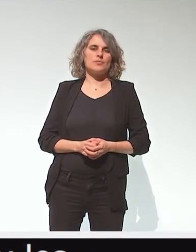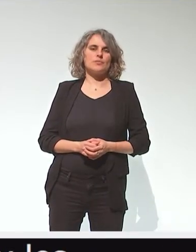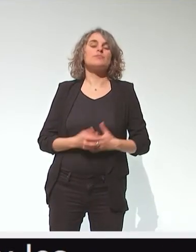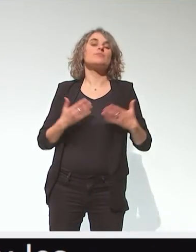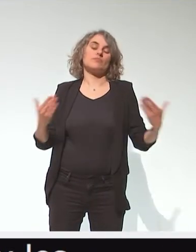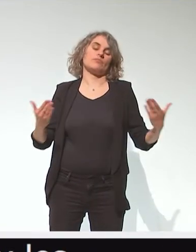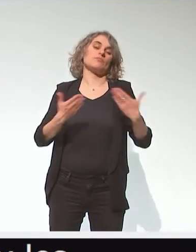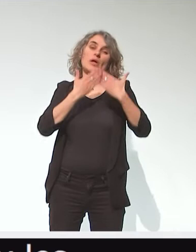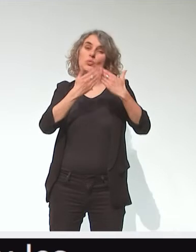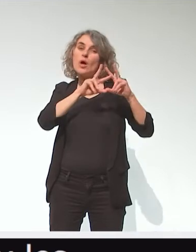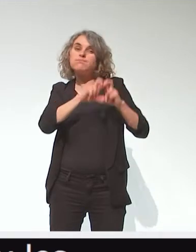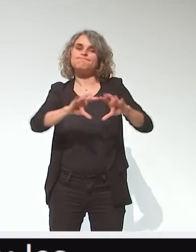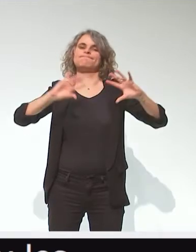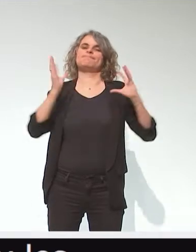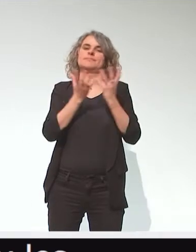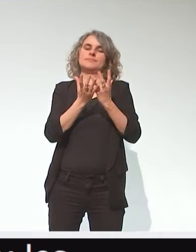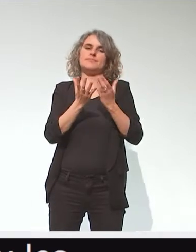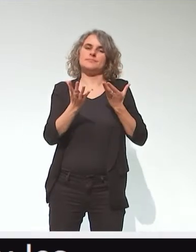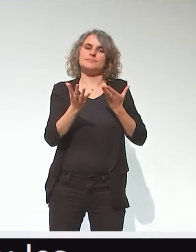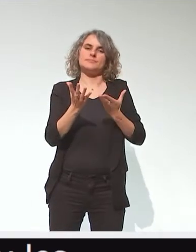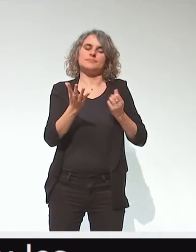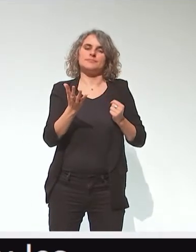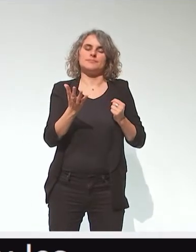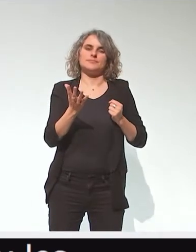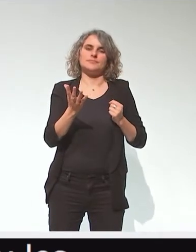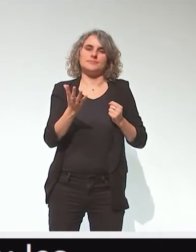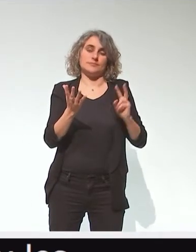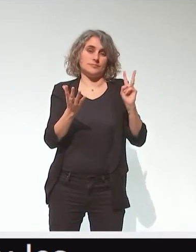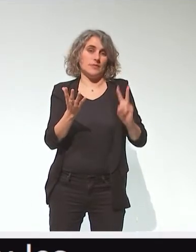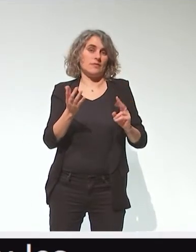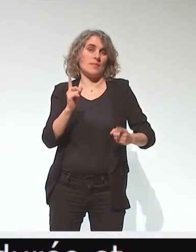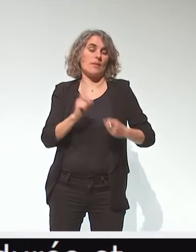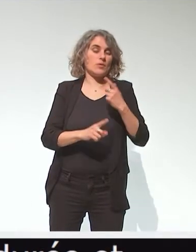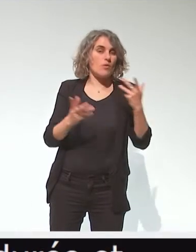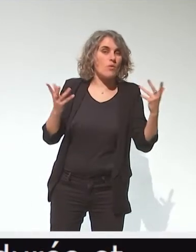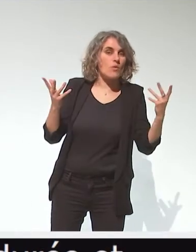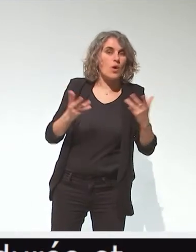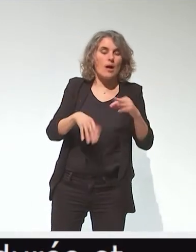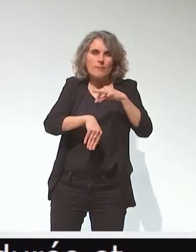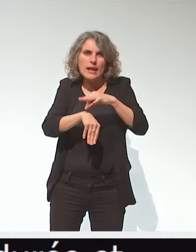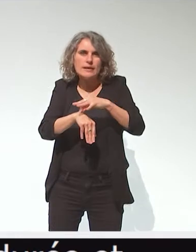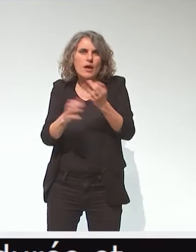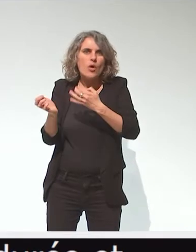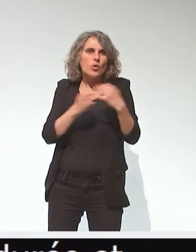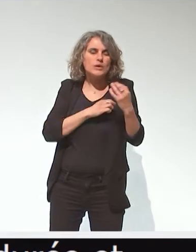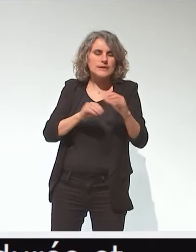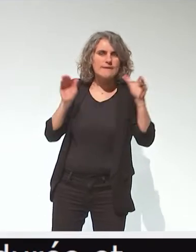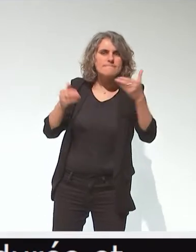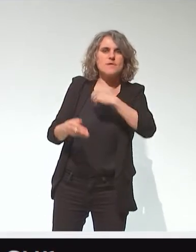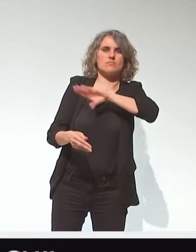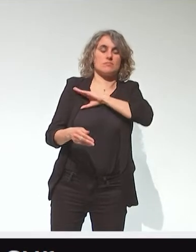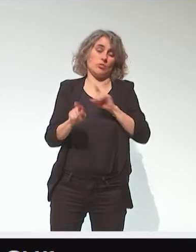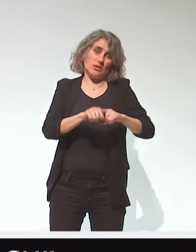relevant to the managing, for example, of the chronic diseases or for the prevention. And it is something that our colleagues from